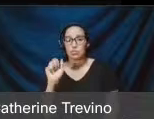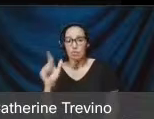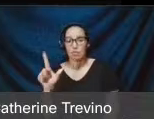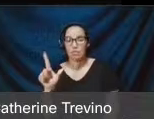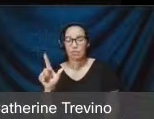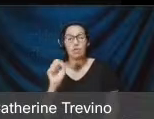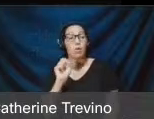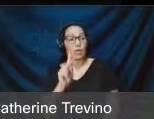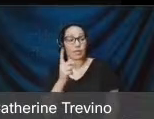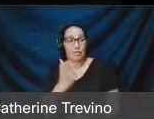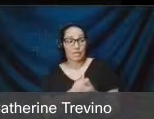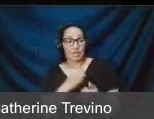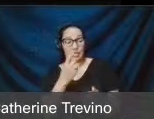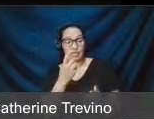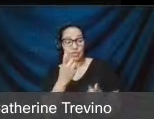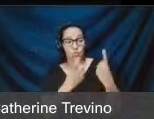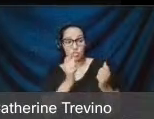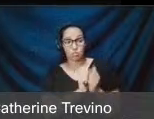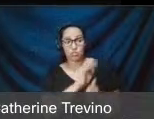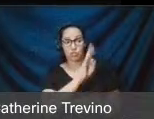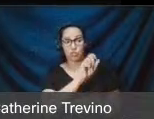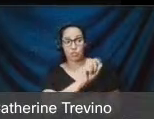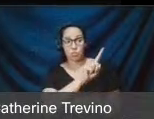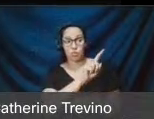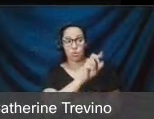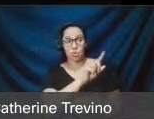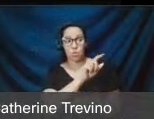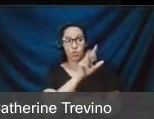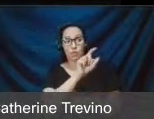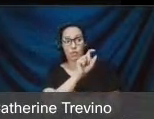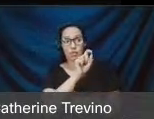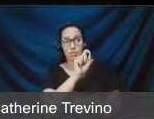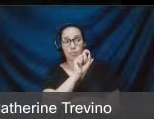Any questions on 4.1 or 4.3 through 5?